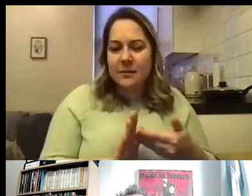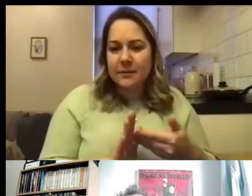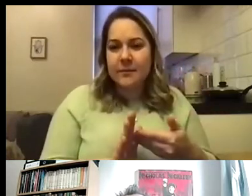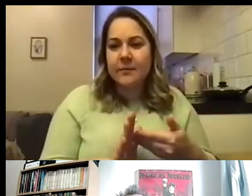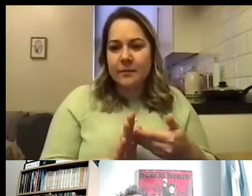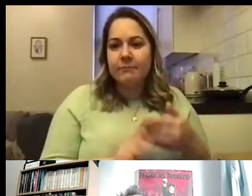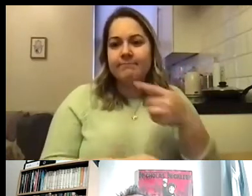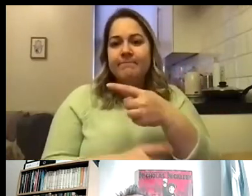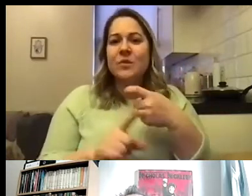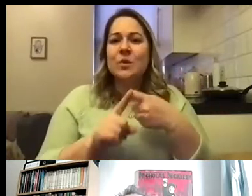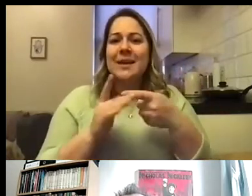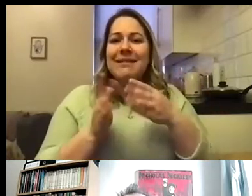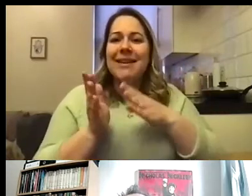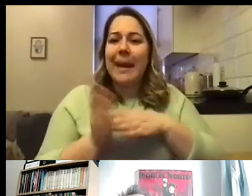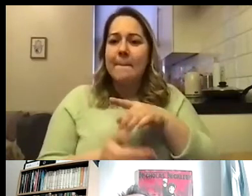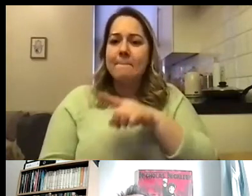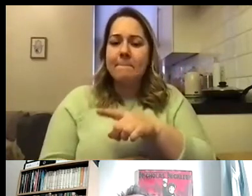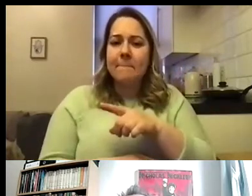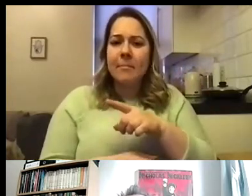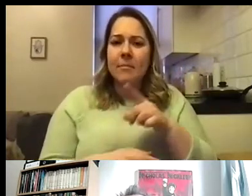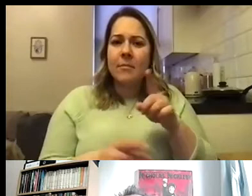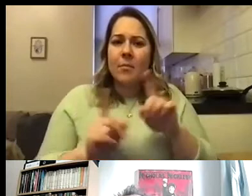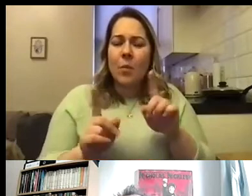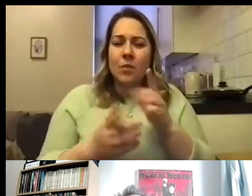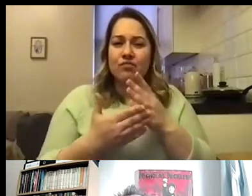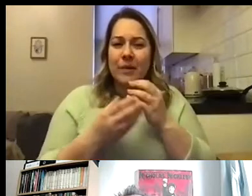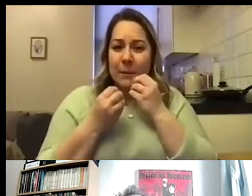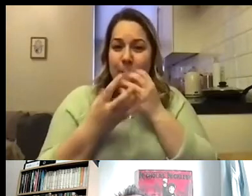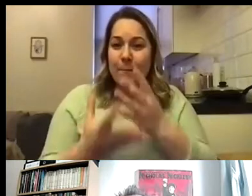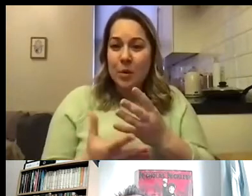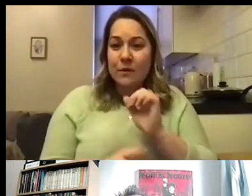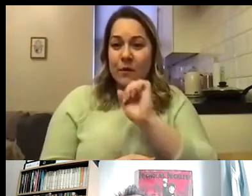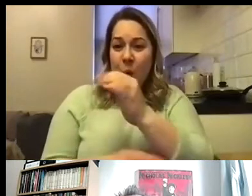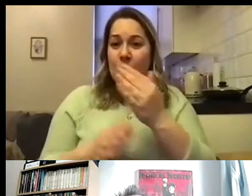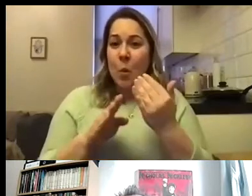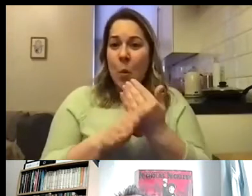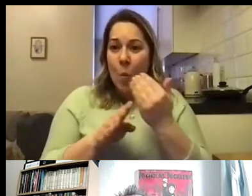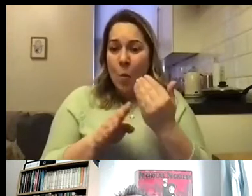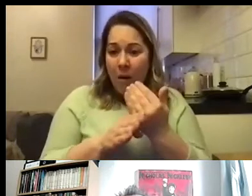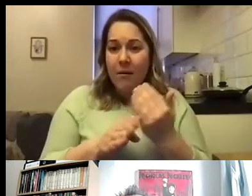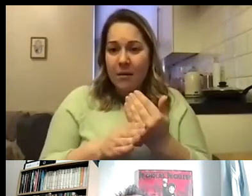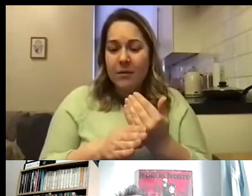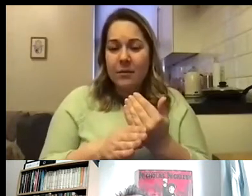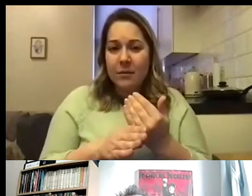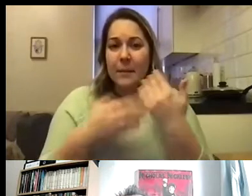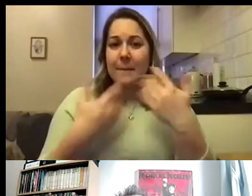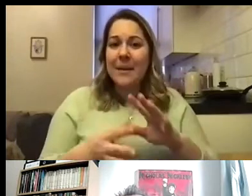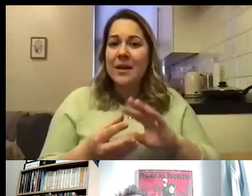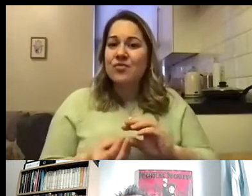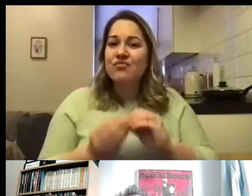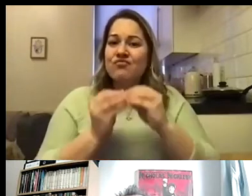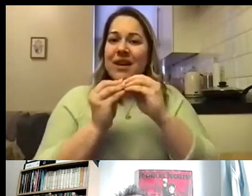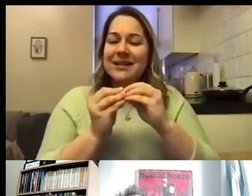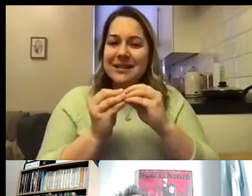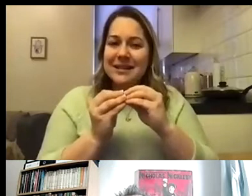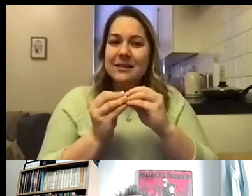and how I think one of the really most sort of beautiful parts of the work that you have created is the fact that,